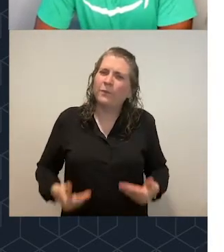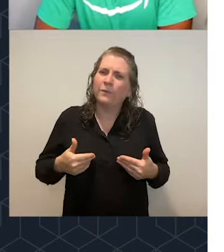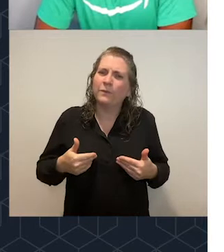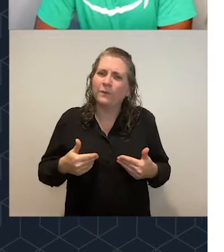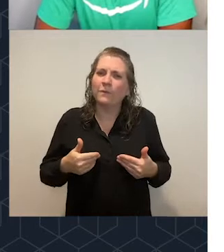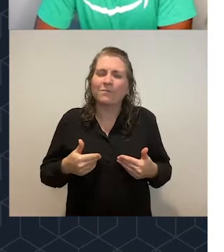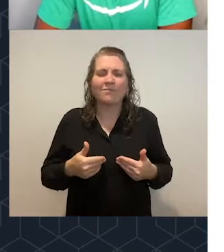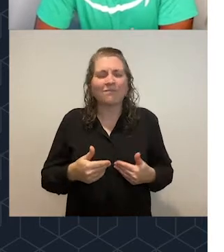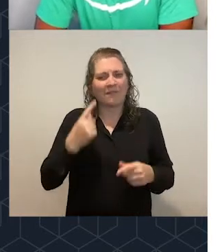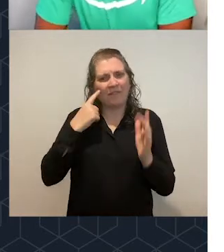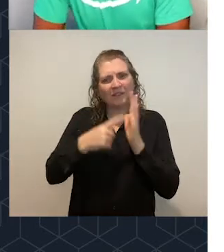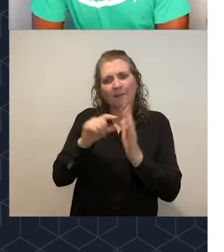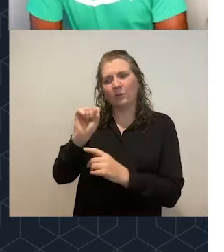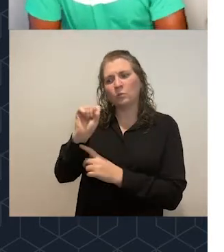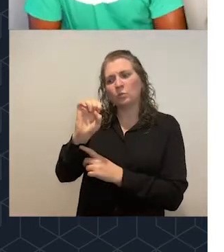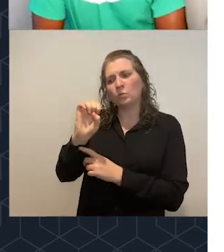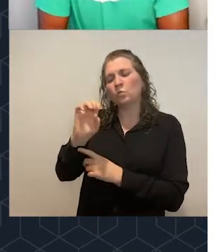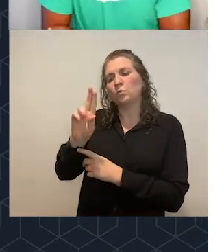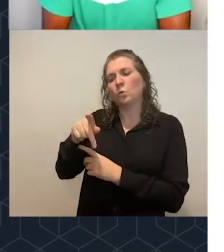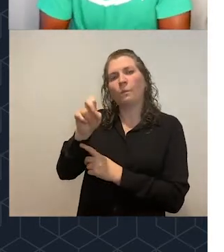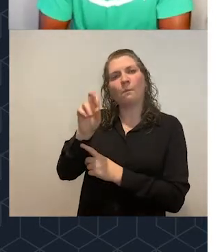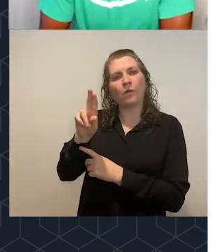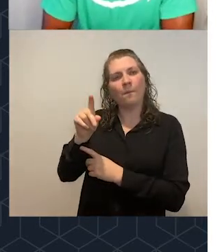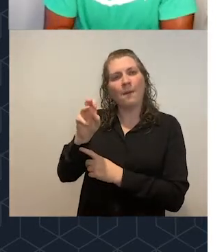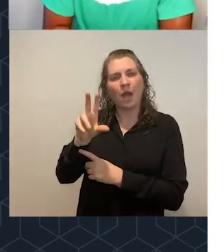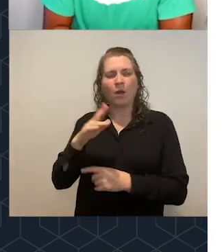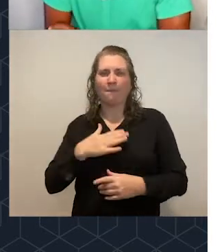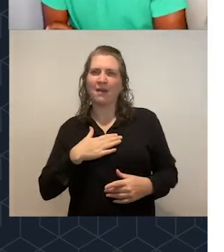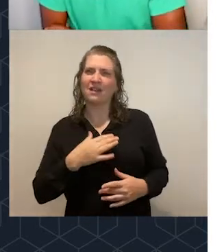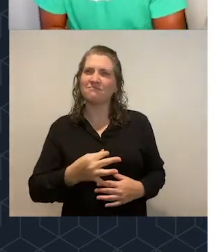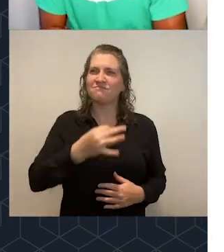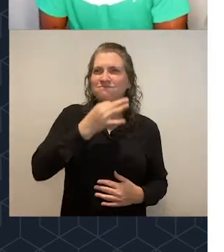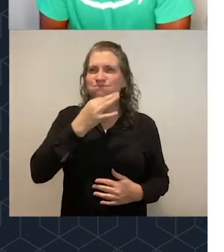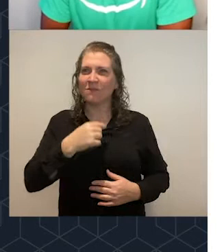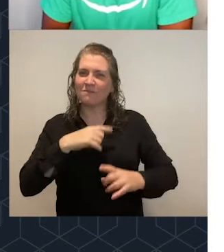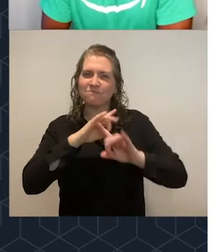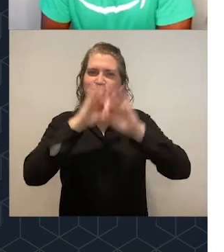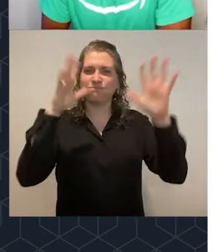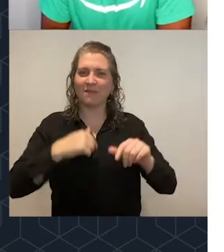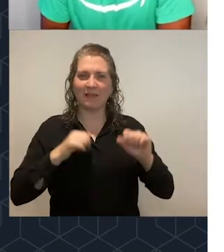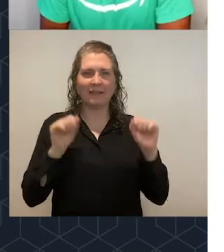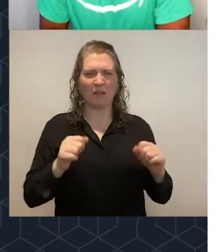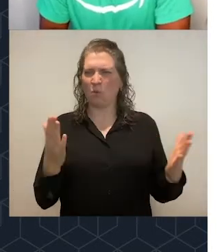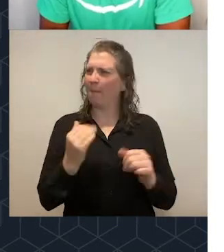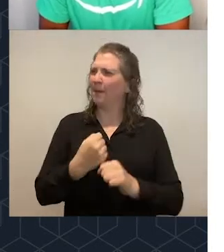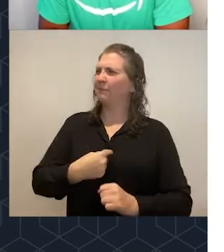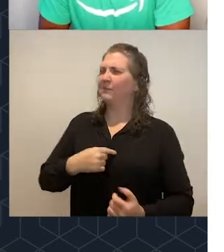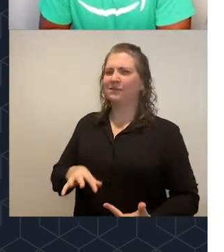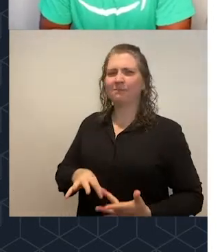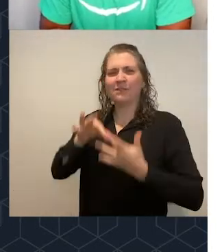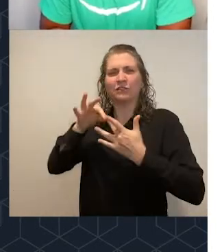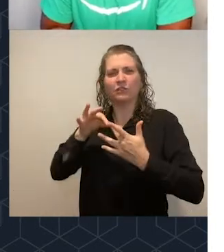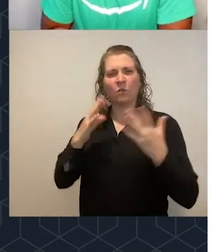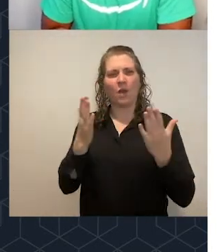as you are doing some true self-reflection about defining your own personal brand. It's broken down by